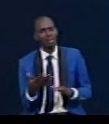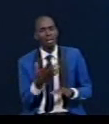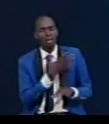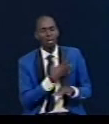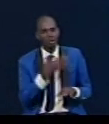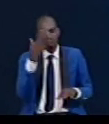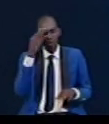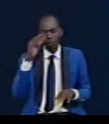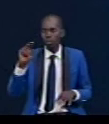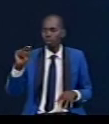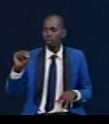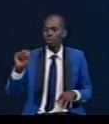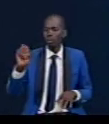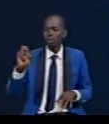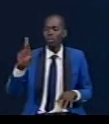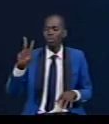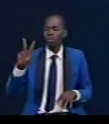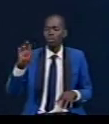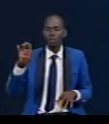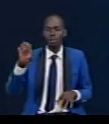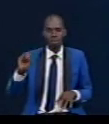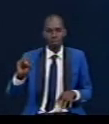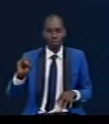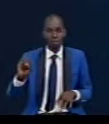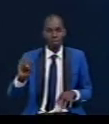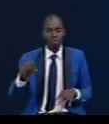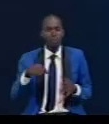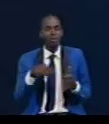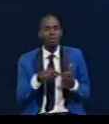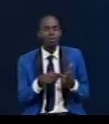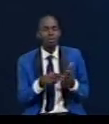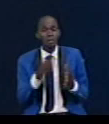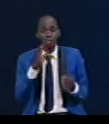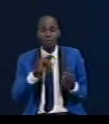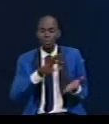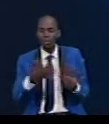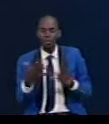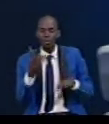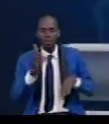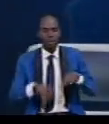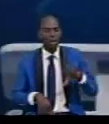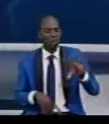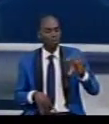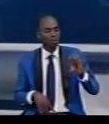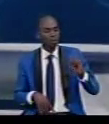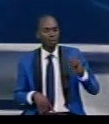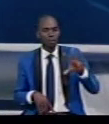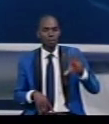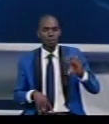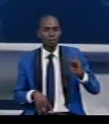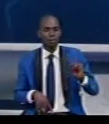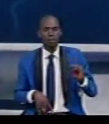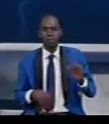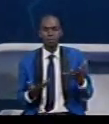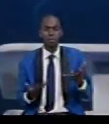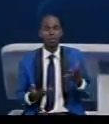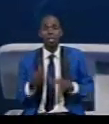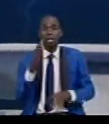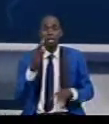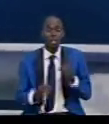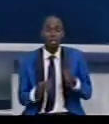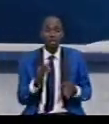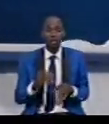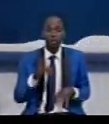cannot fold your hand. The knees dead, and so you don't even have any feeling